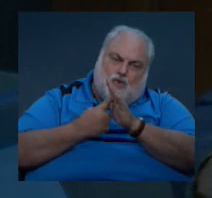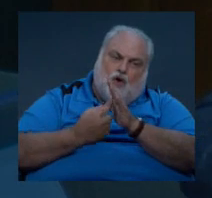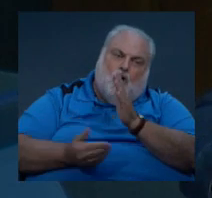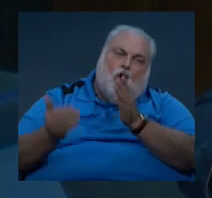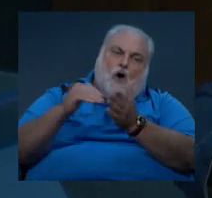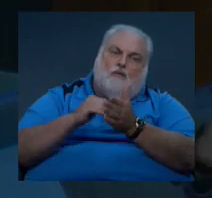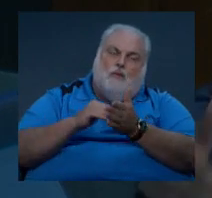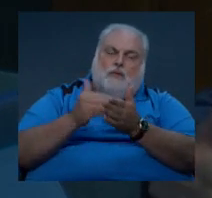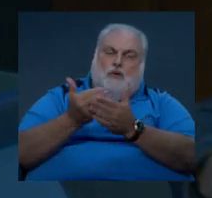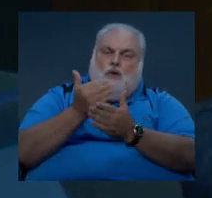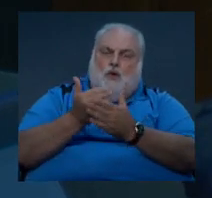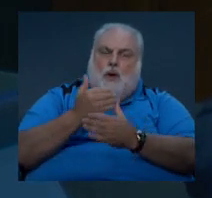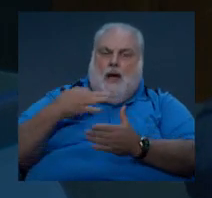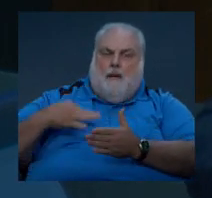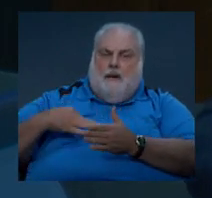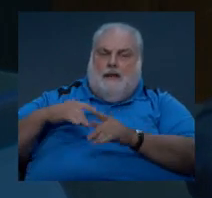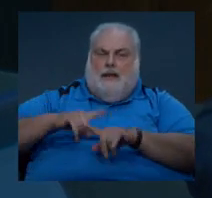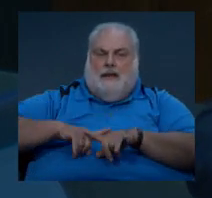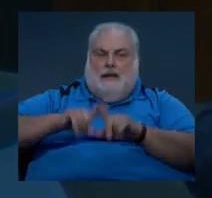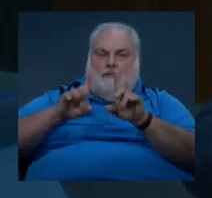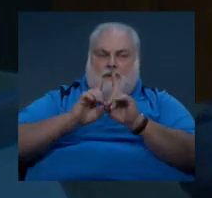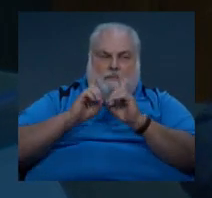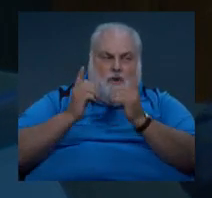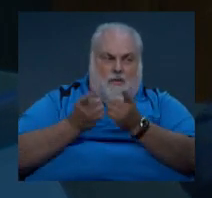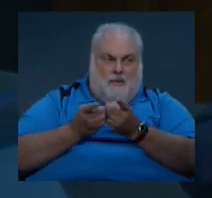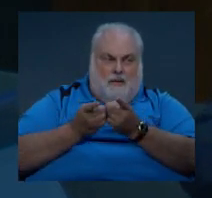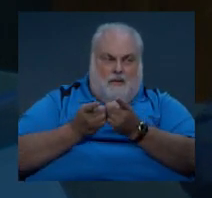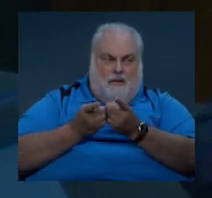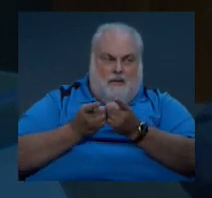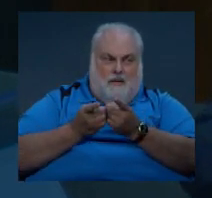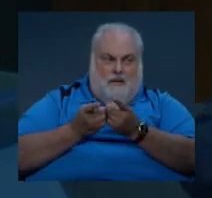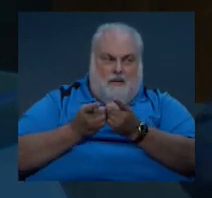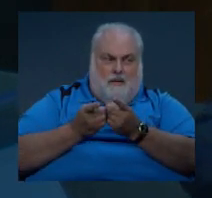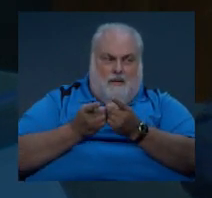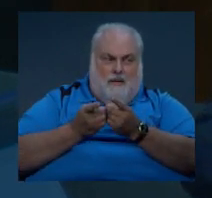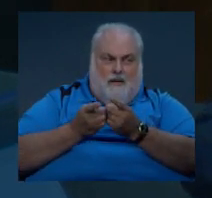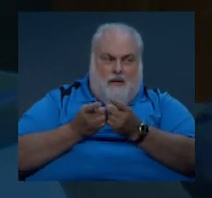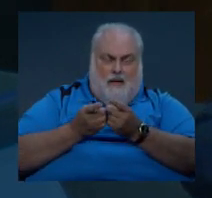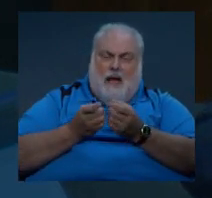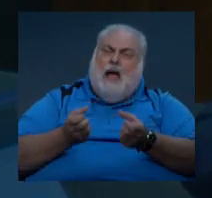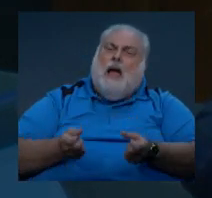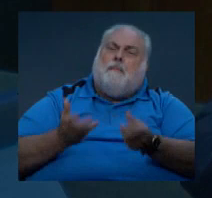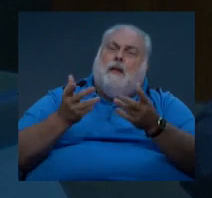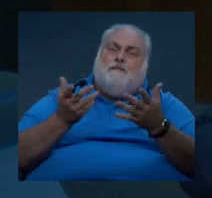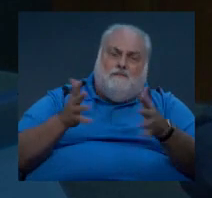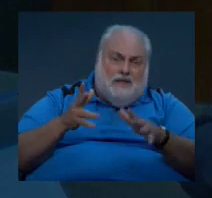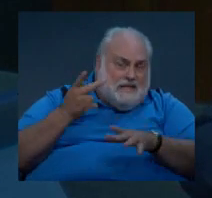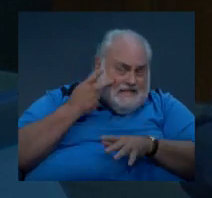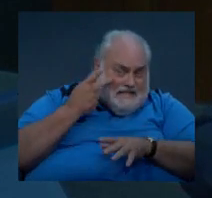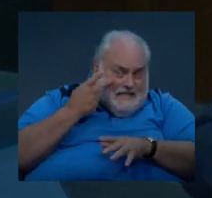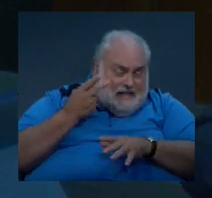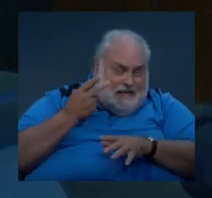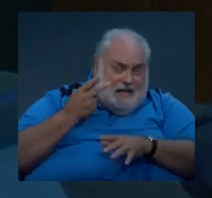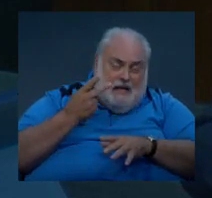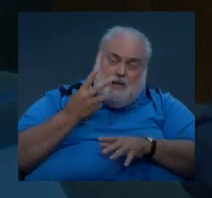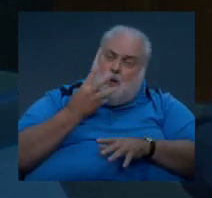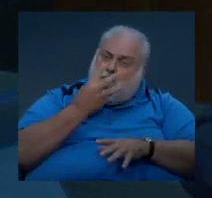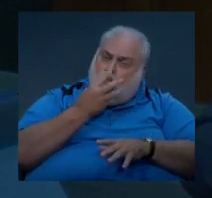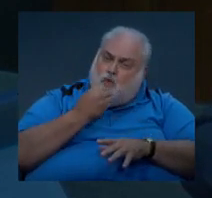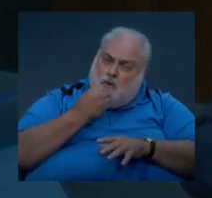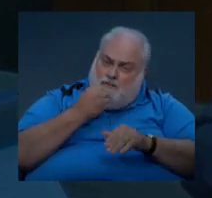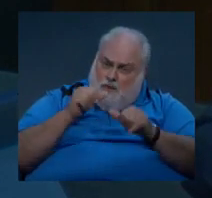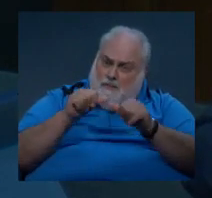with a new application in a different department. That's going to cost some money. How many of you all have seen it? You may not answer, but it's a